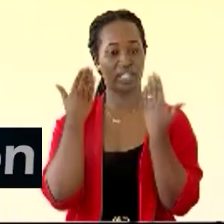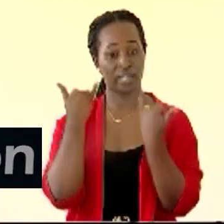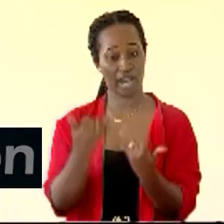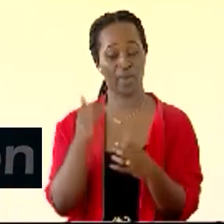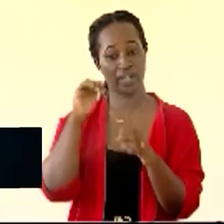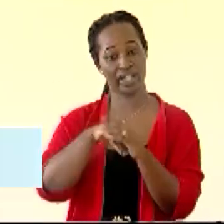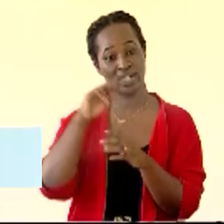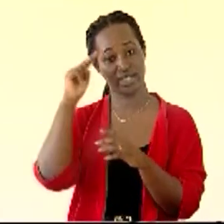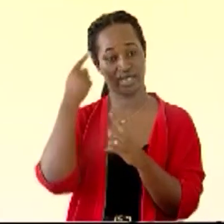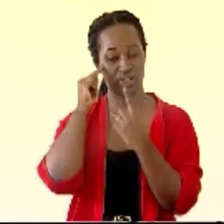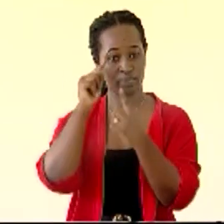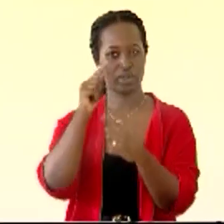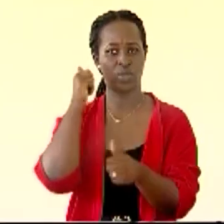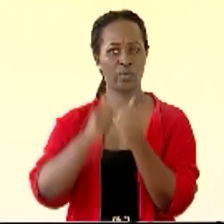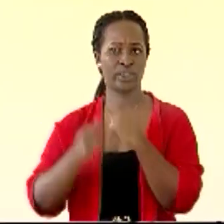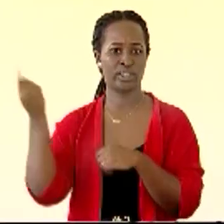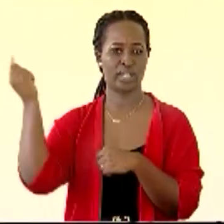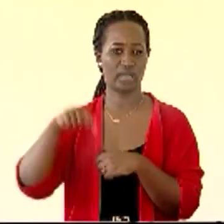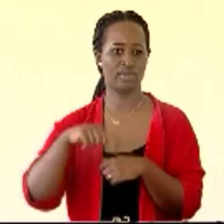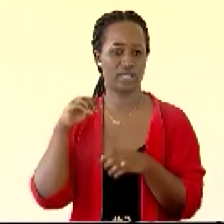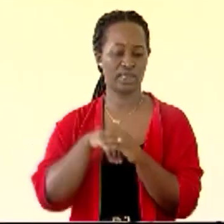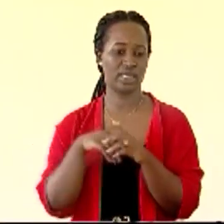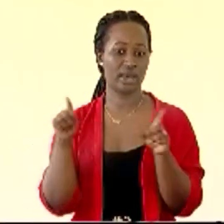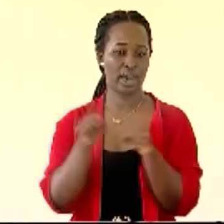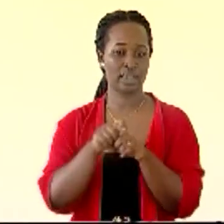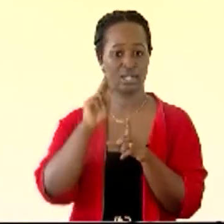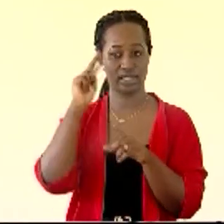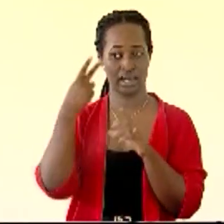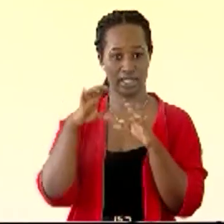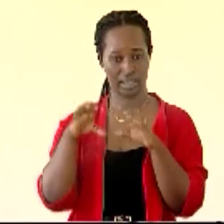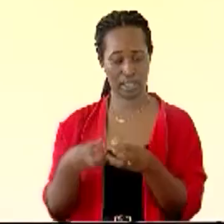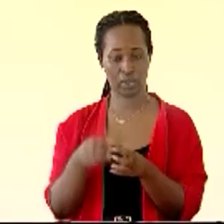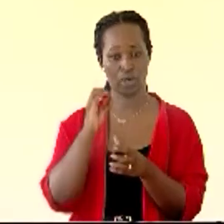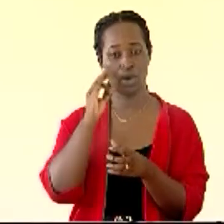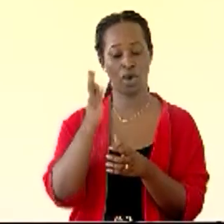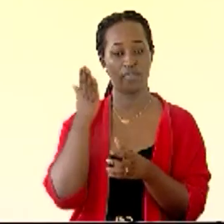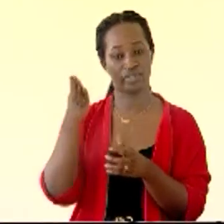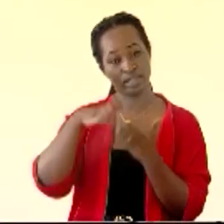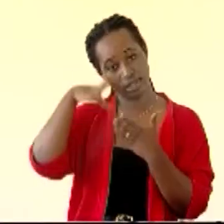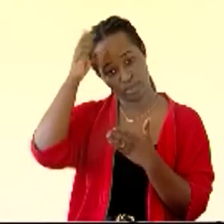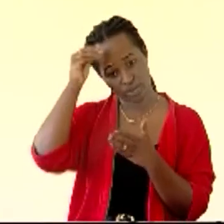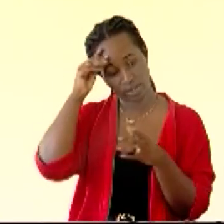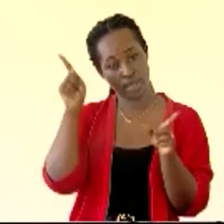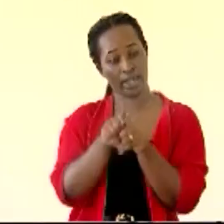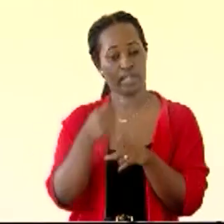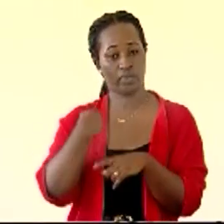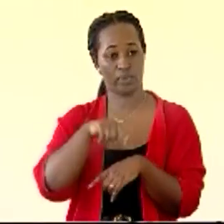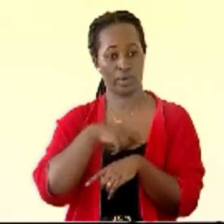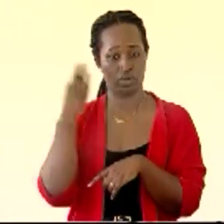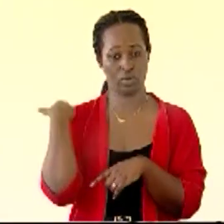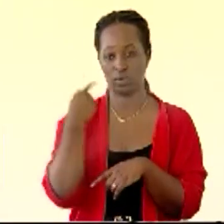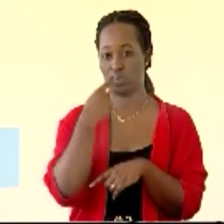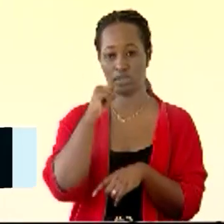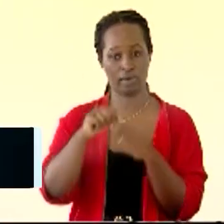second objective, which comes in as the second section of this lesson, like we talked about, it is